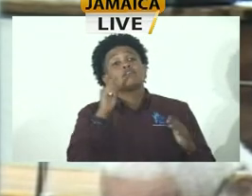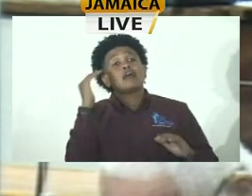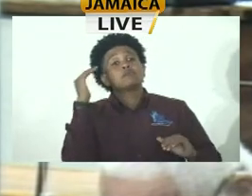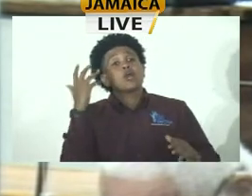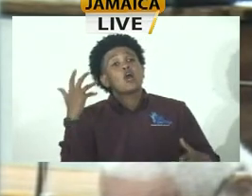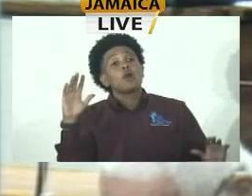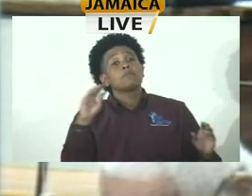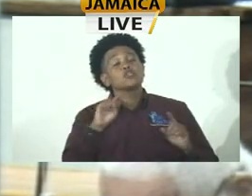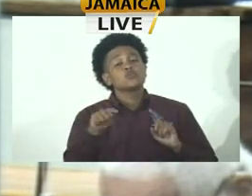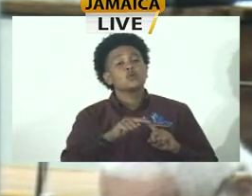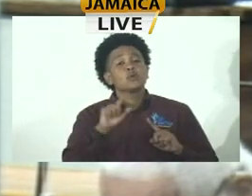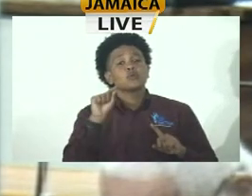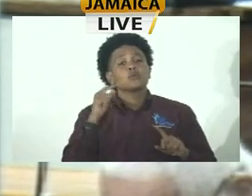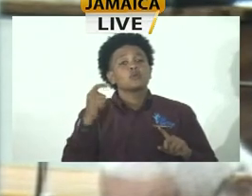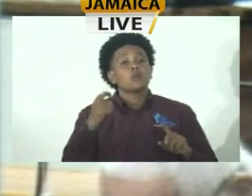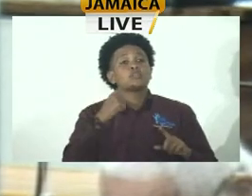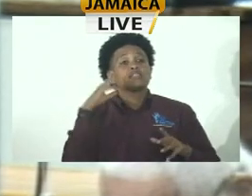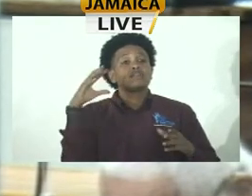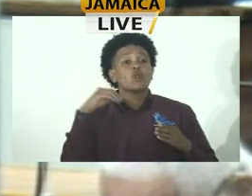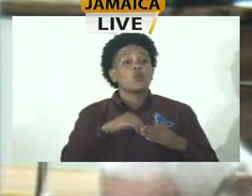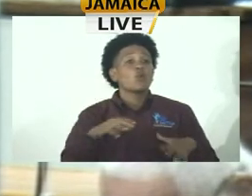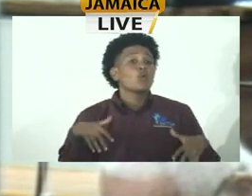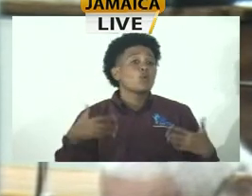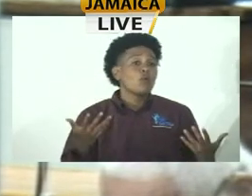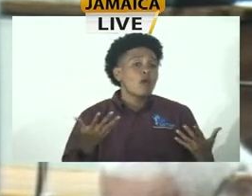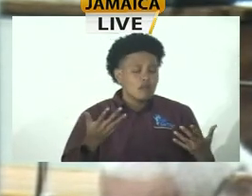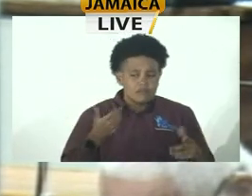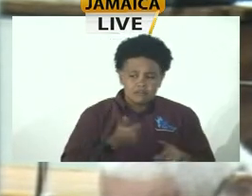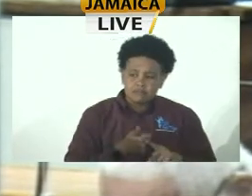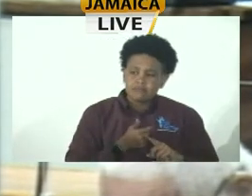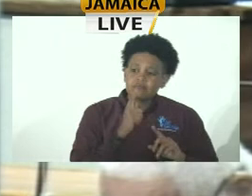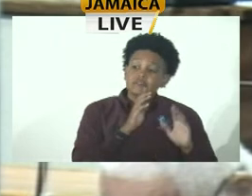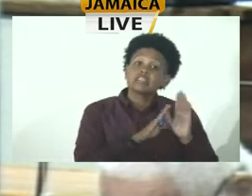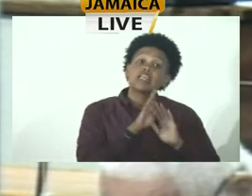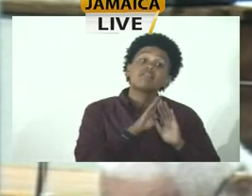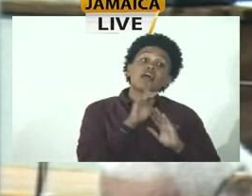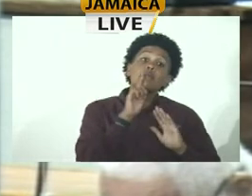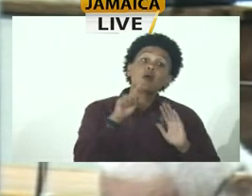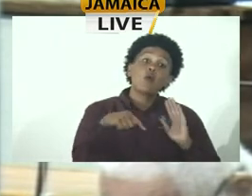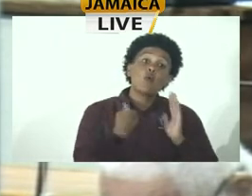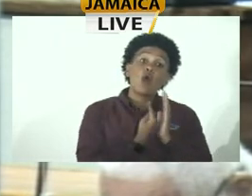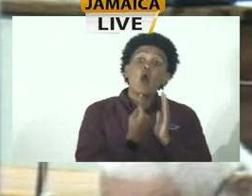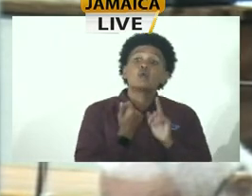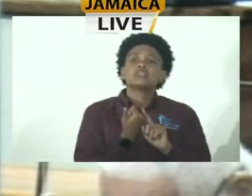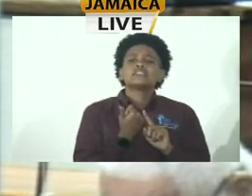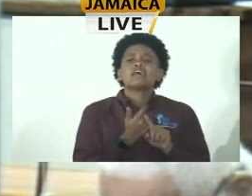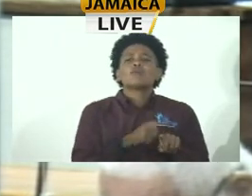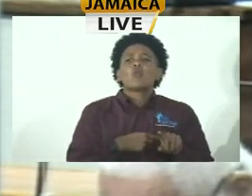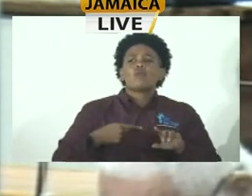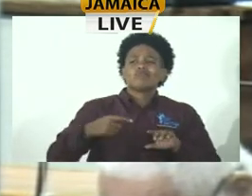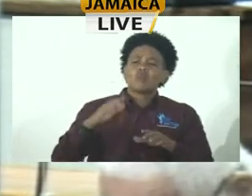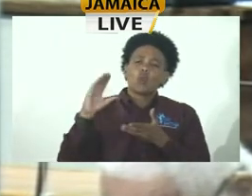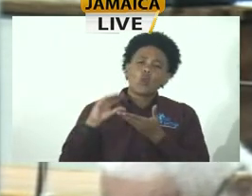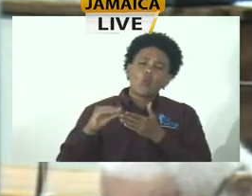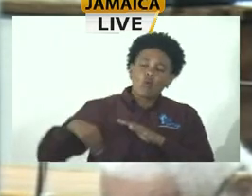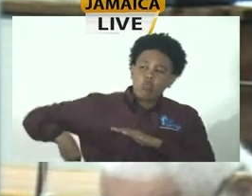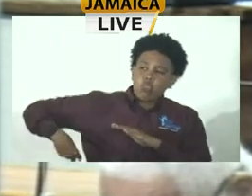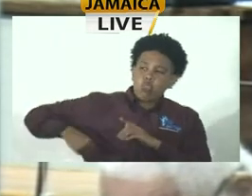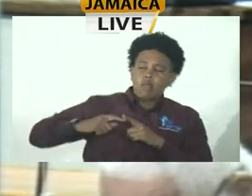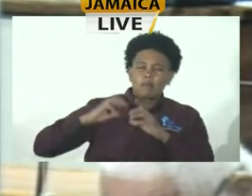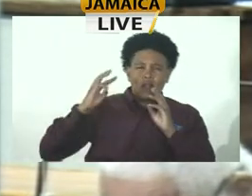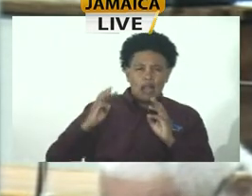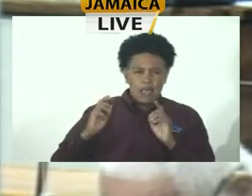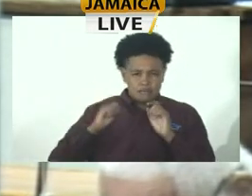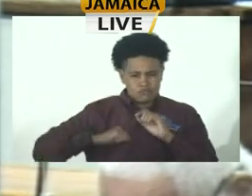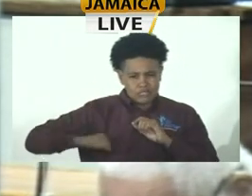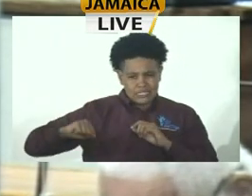2021 and it includes the development of our long-term low emissions and climate resilient develop development